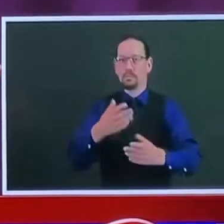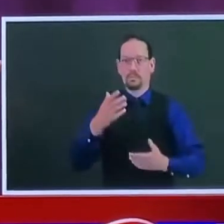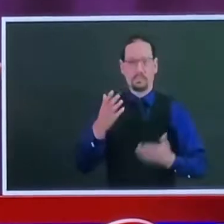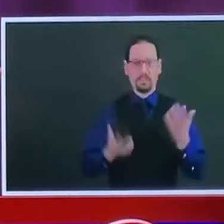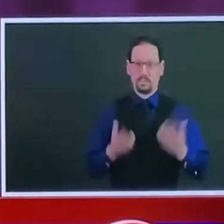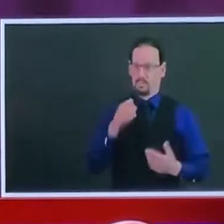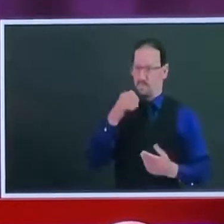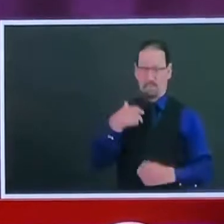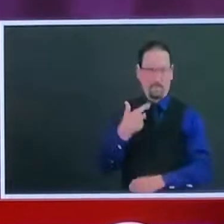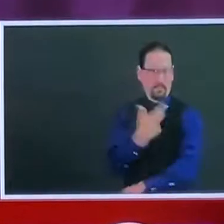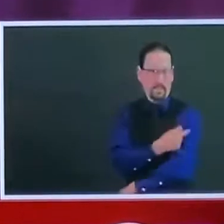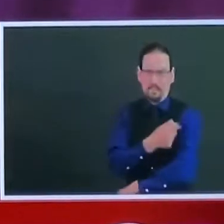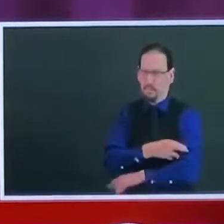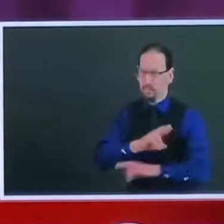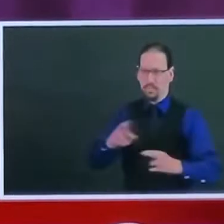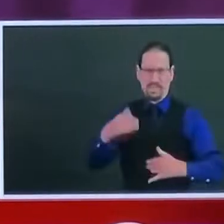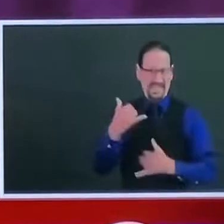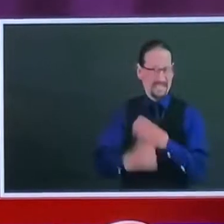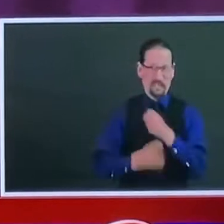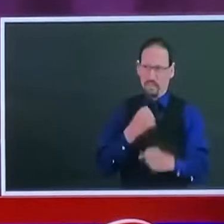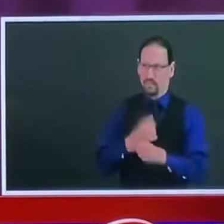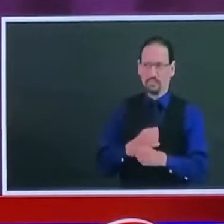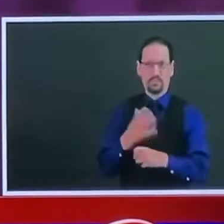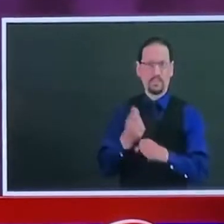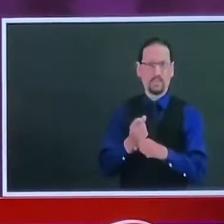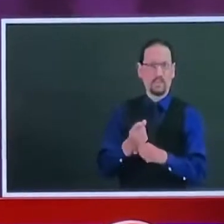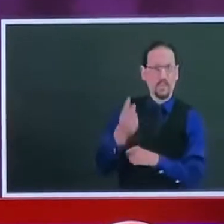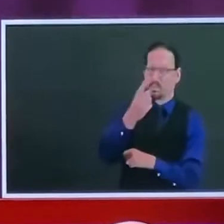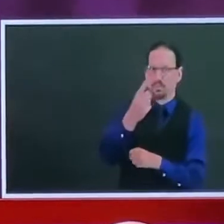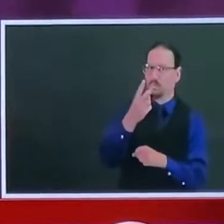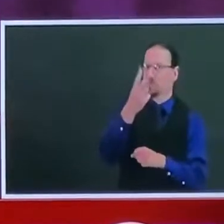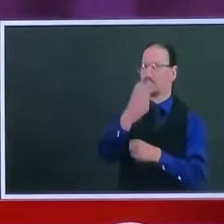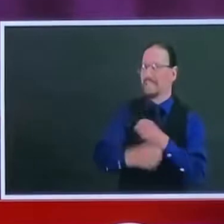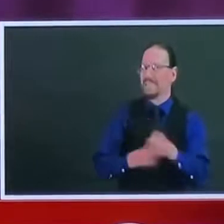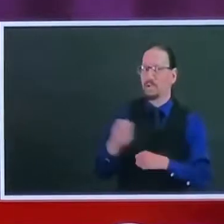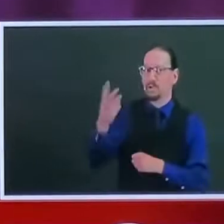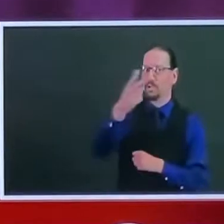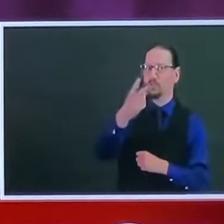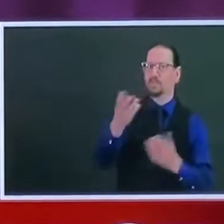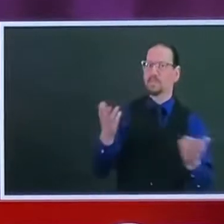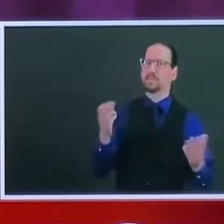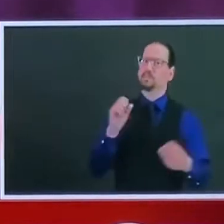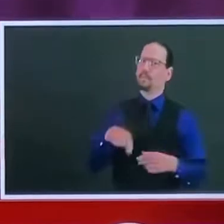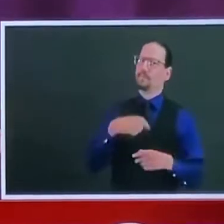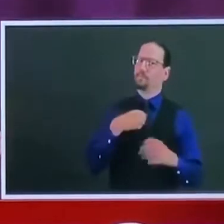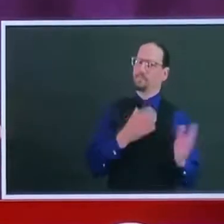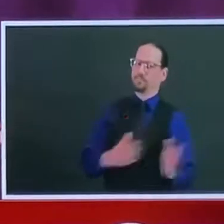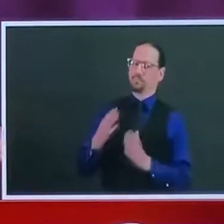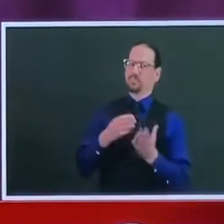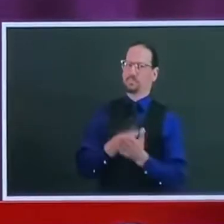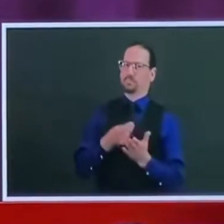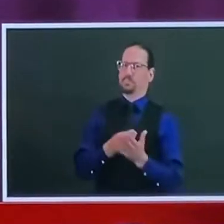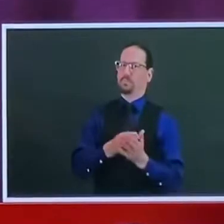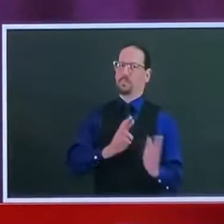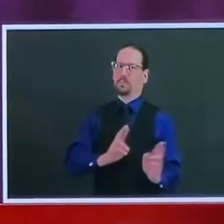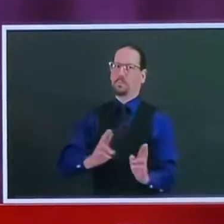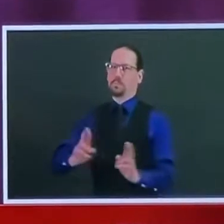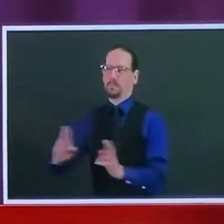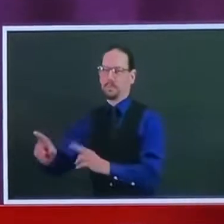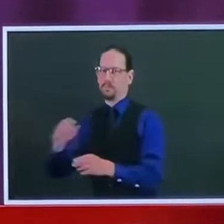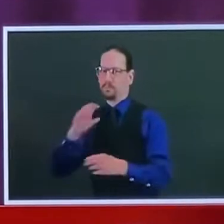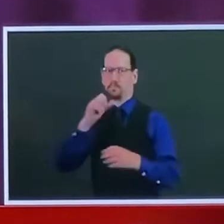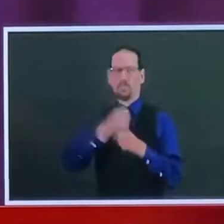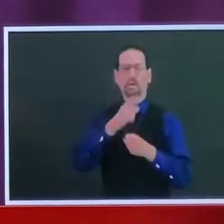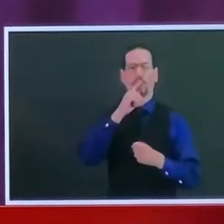I'm budgeting and saying, okay, we have to make sure we can maintain all of this for until, say, next